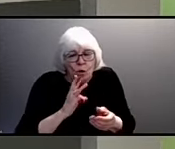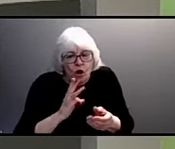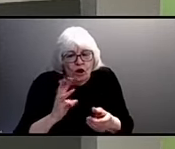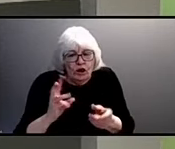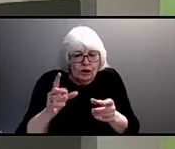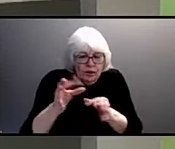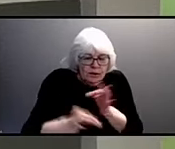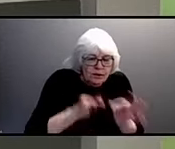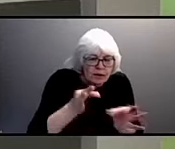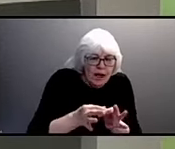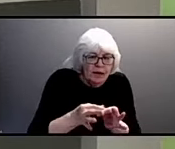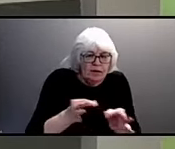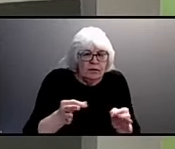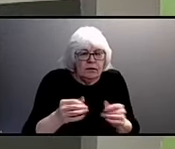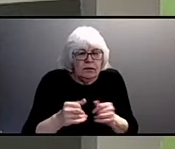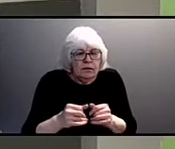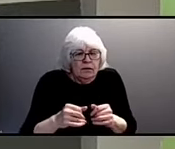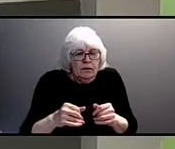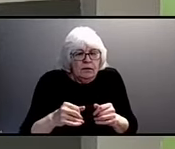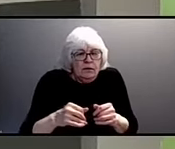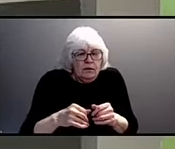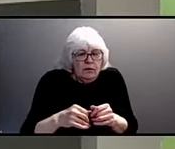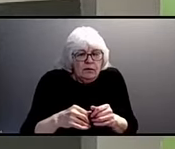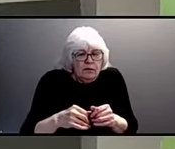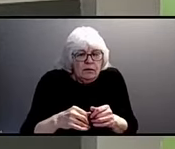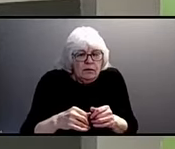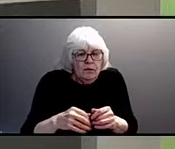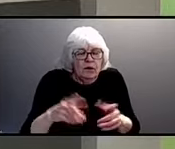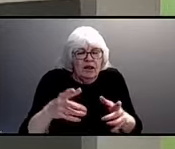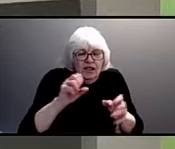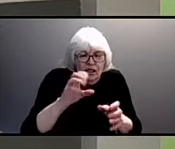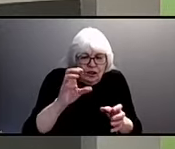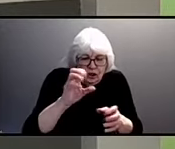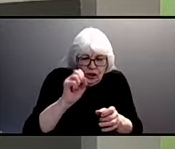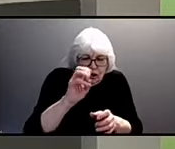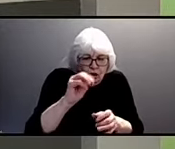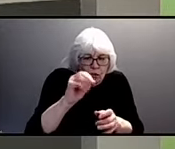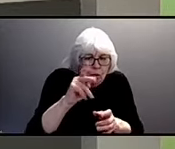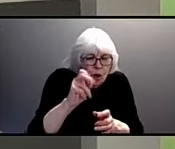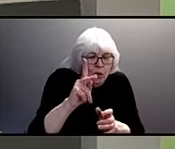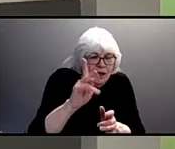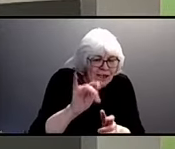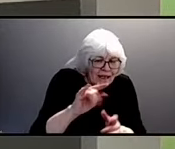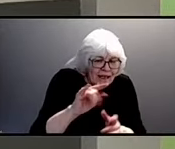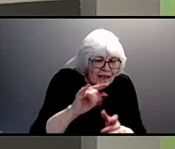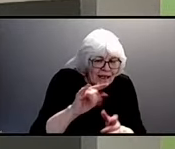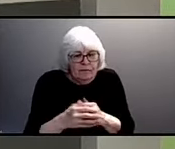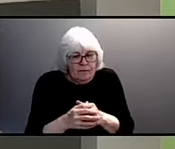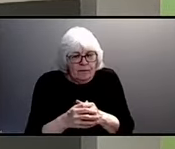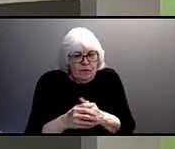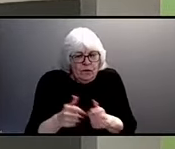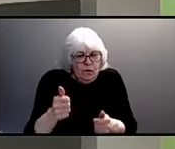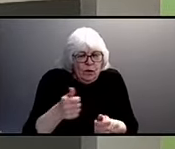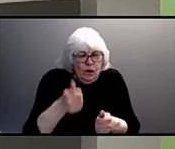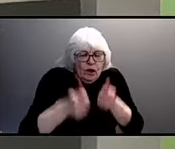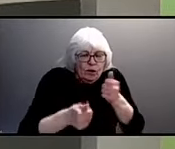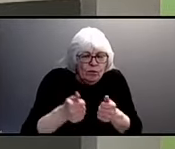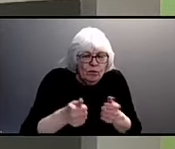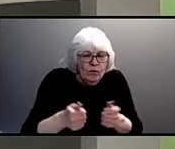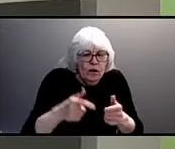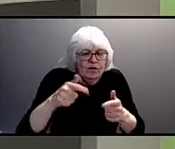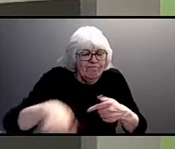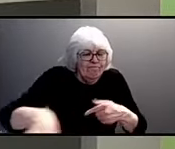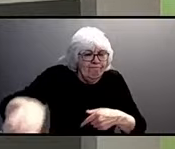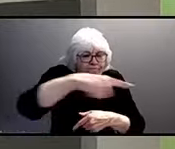levels of security are being implemented in the affected area? Maybe, did we talk to that? No. Yeah, could I maybe ask Erica or Bill to speak to the levels